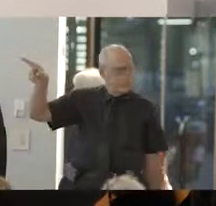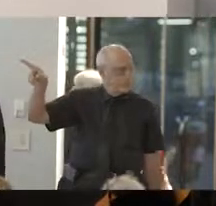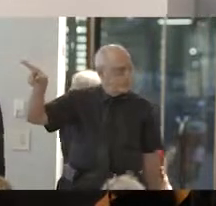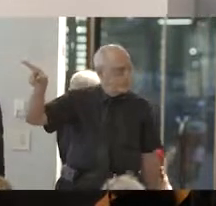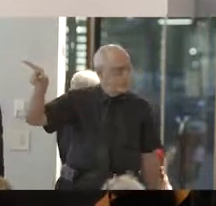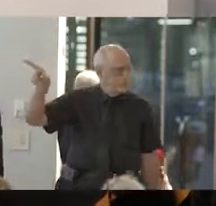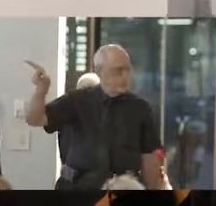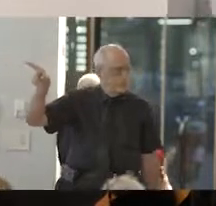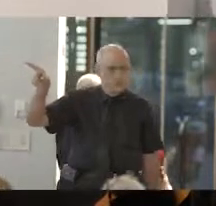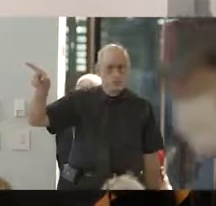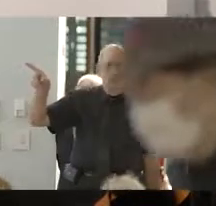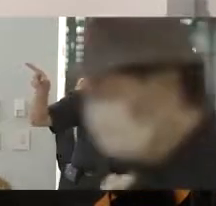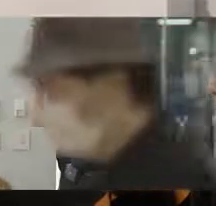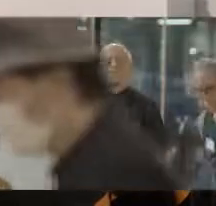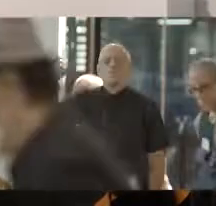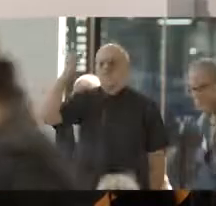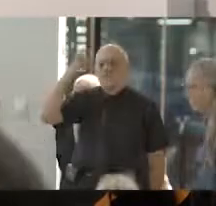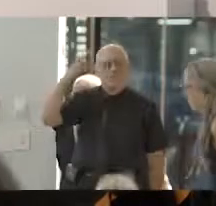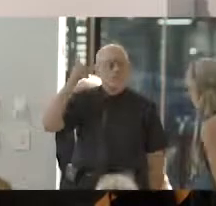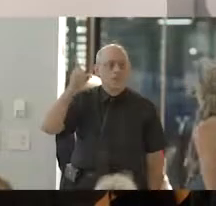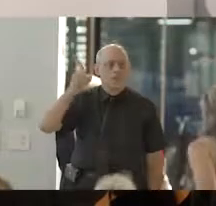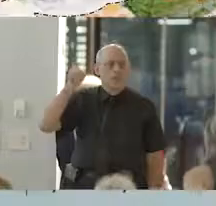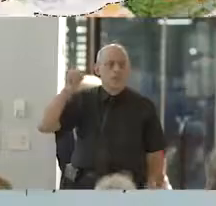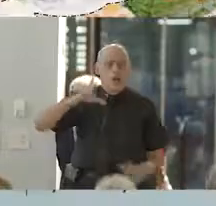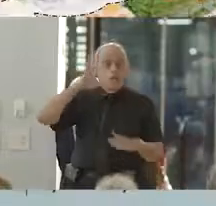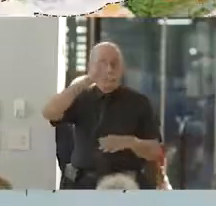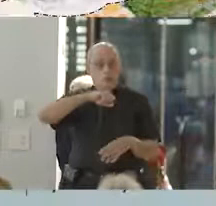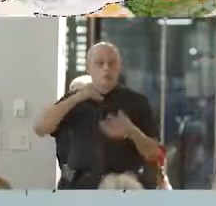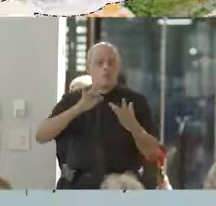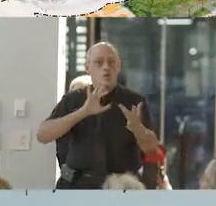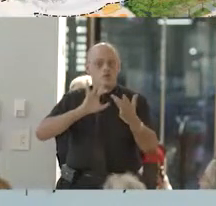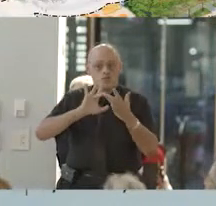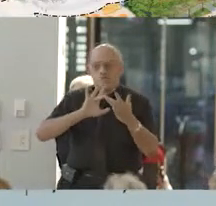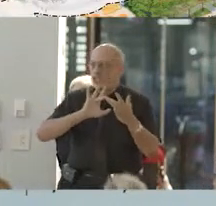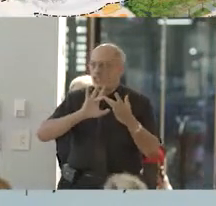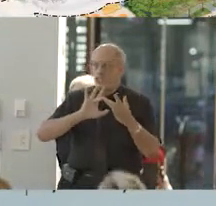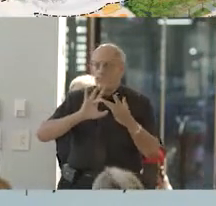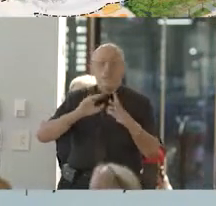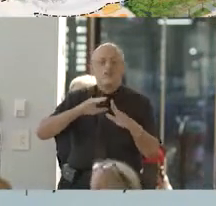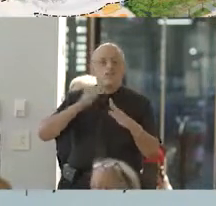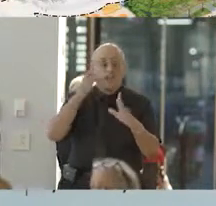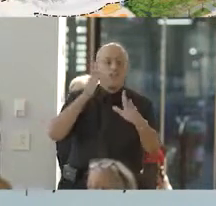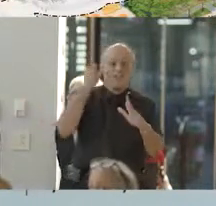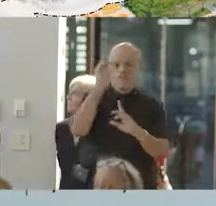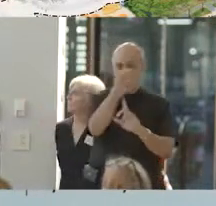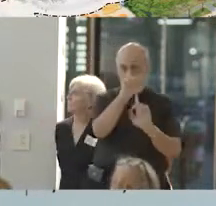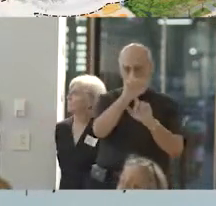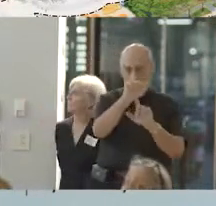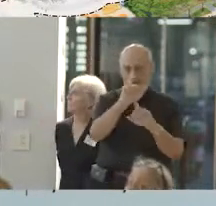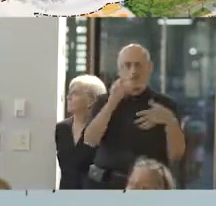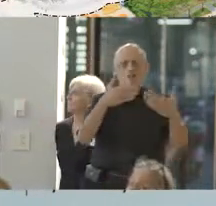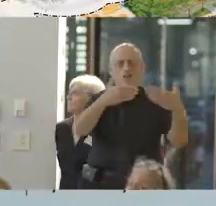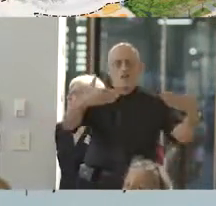Thanks. So we know that, and this is assuming that it's it's alternative A. So this is the one where the